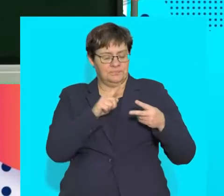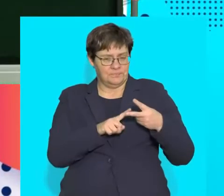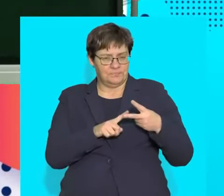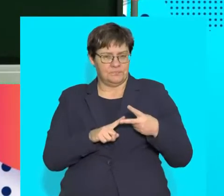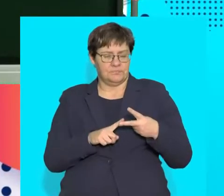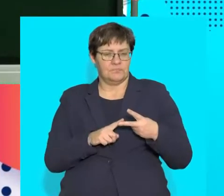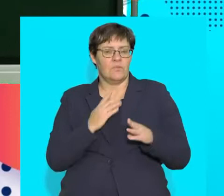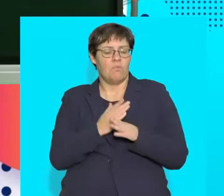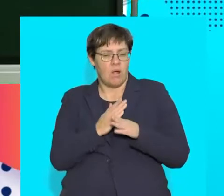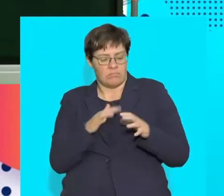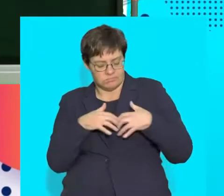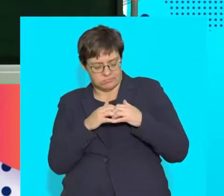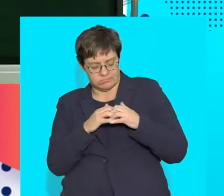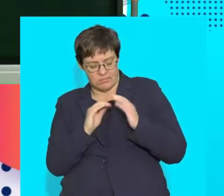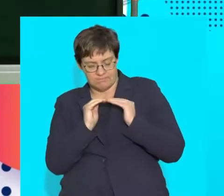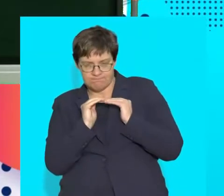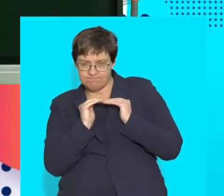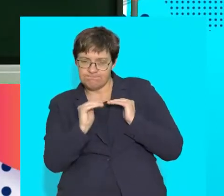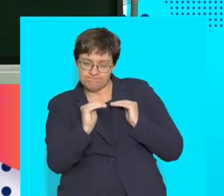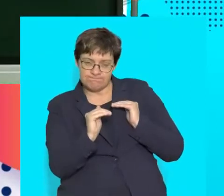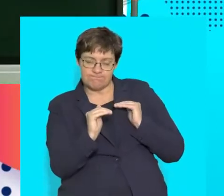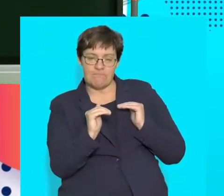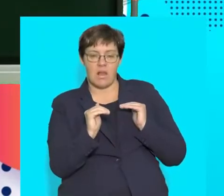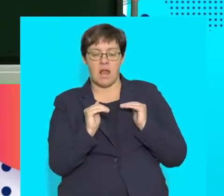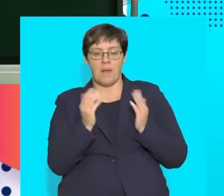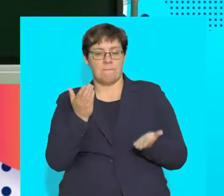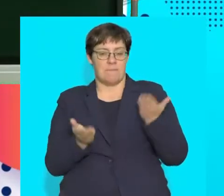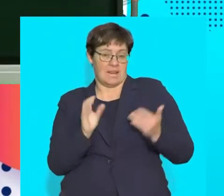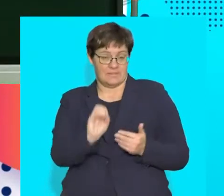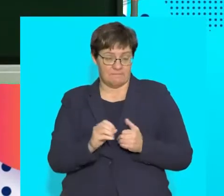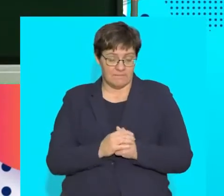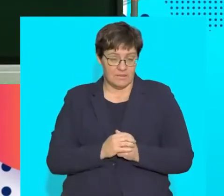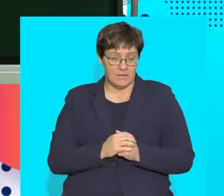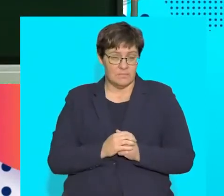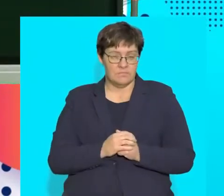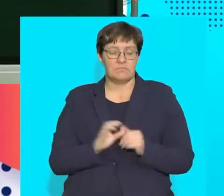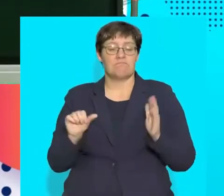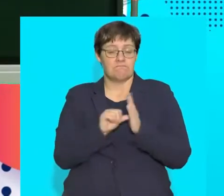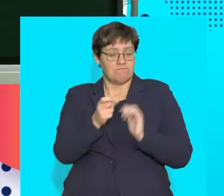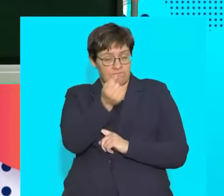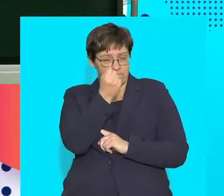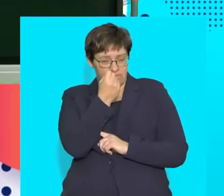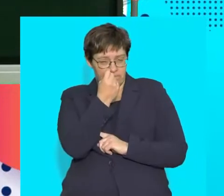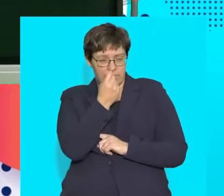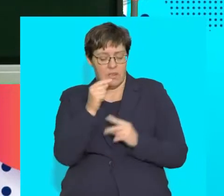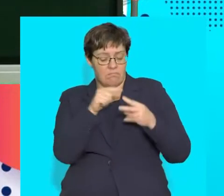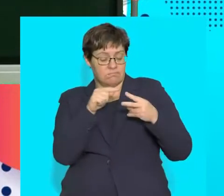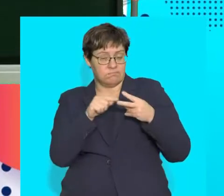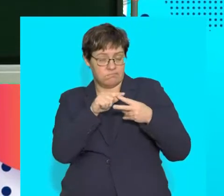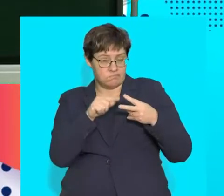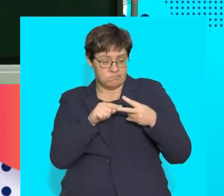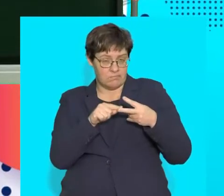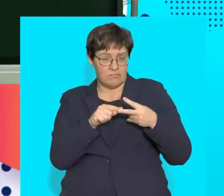hormones function to maintain the blood glucose level at some balance. It's important that we understand that these two